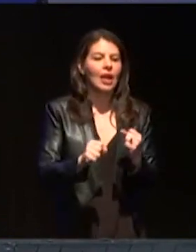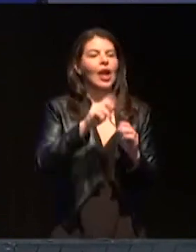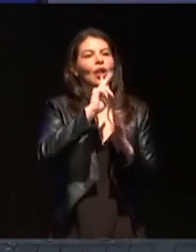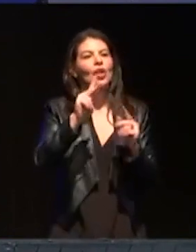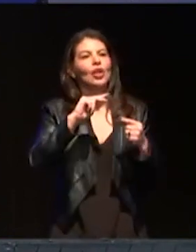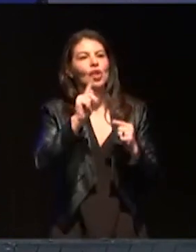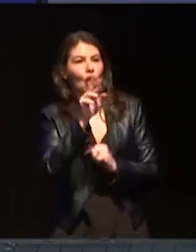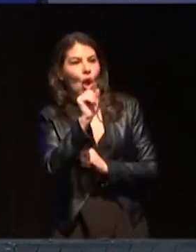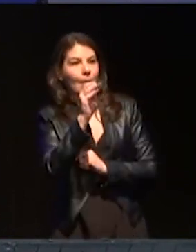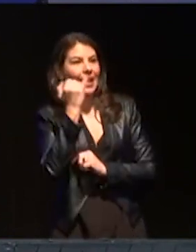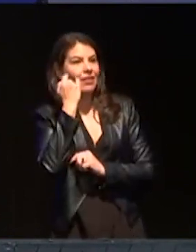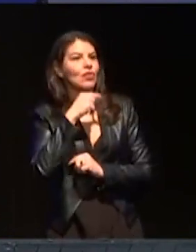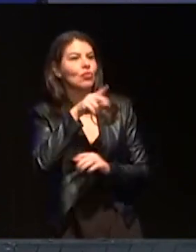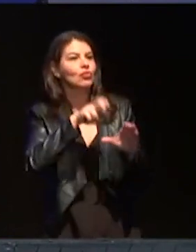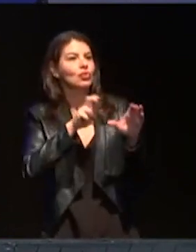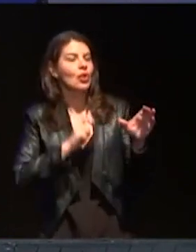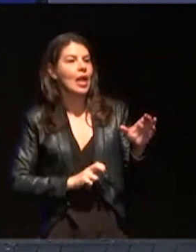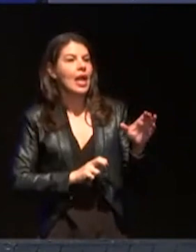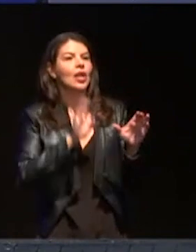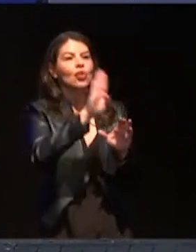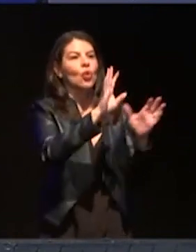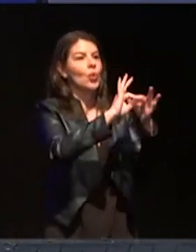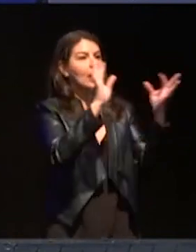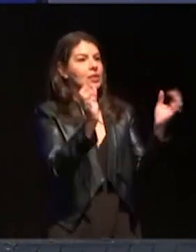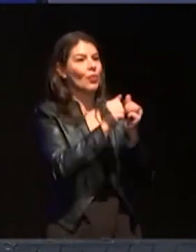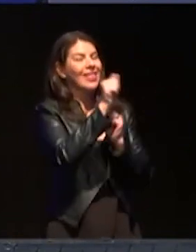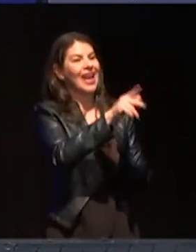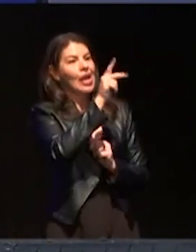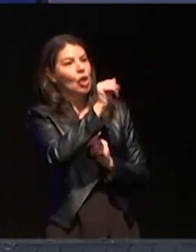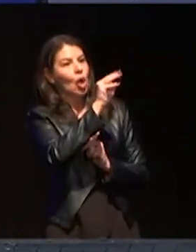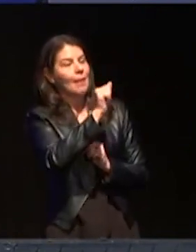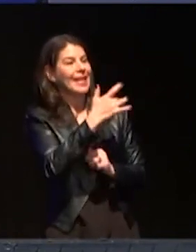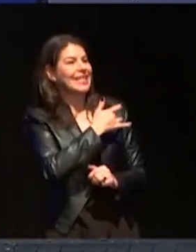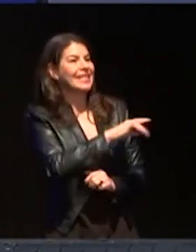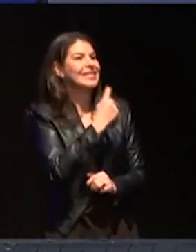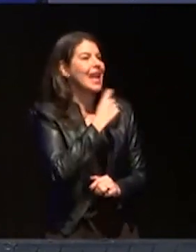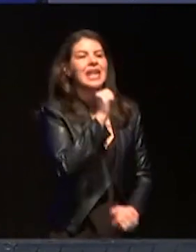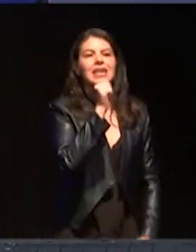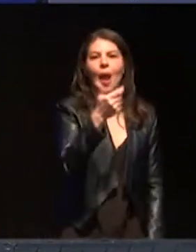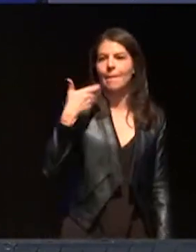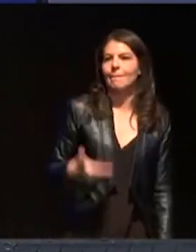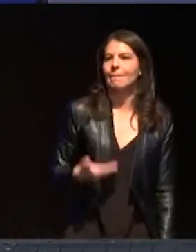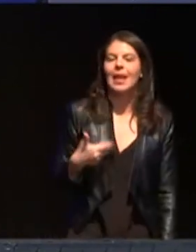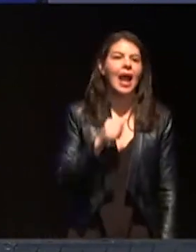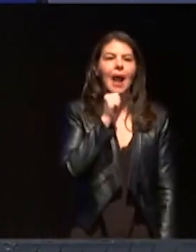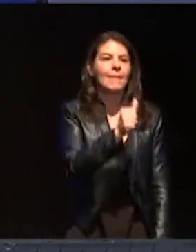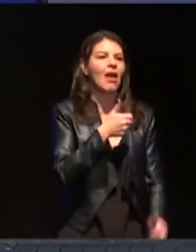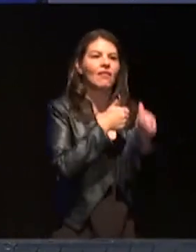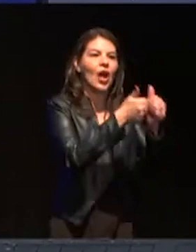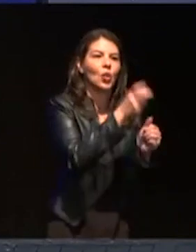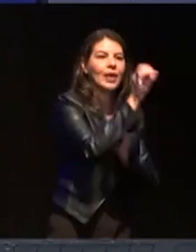unless you disavow your relationship with that karmic tendency and say, not me, I am not about